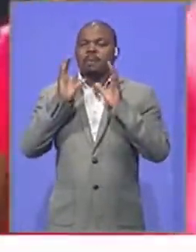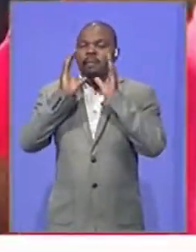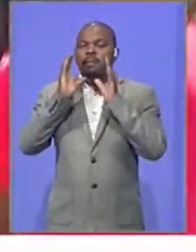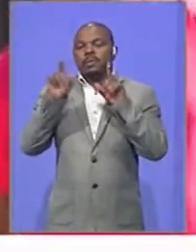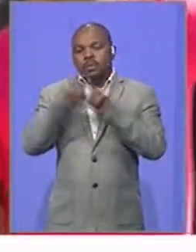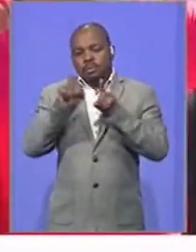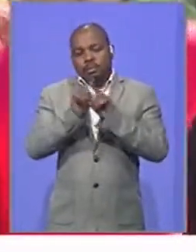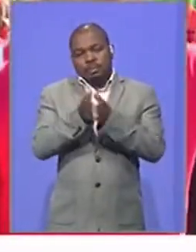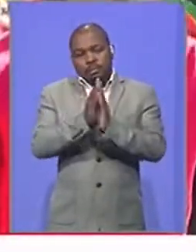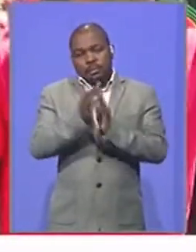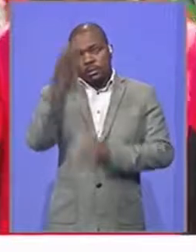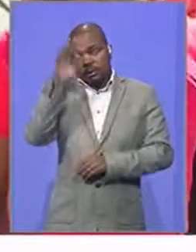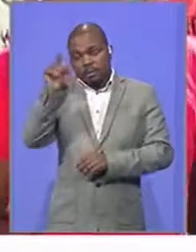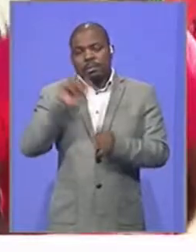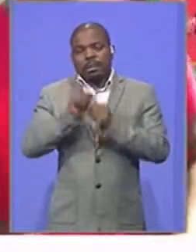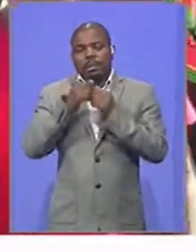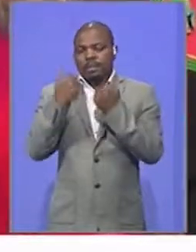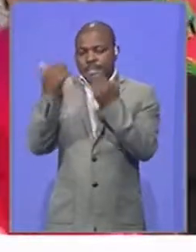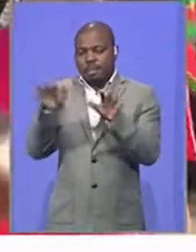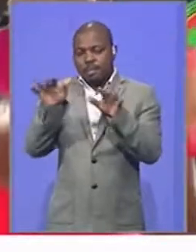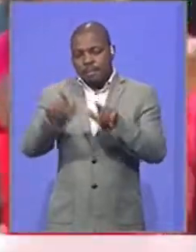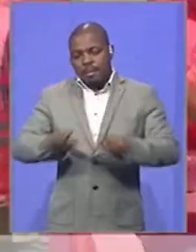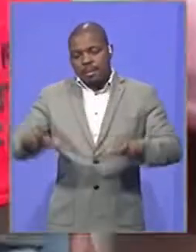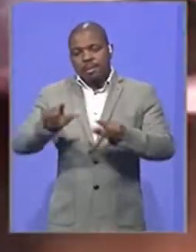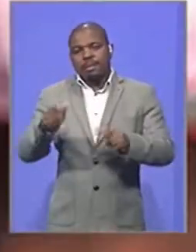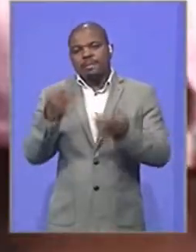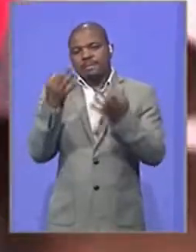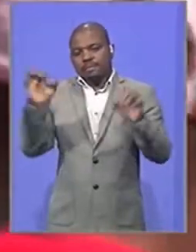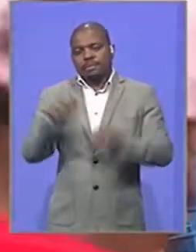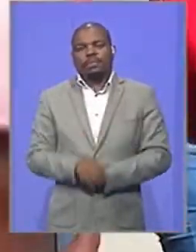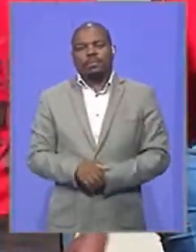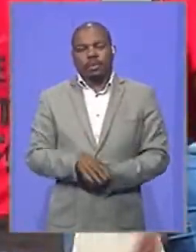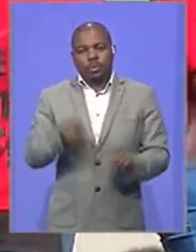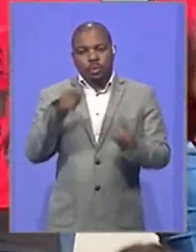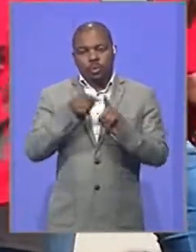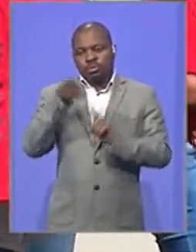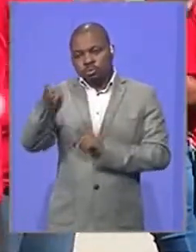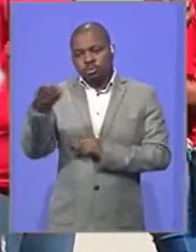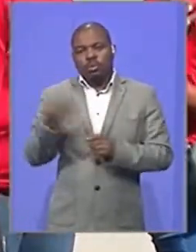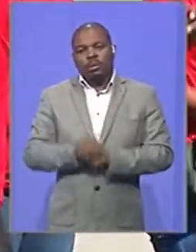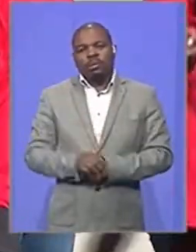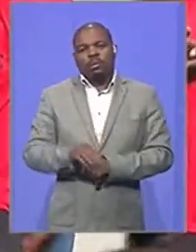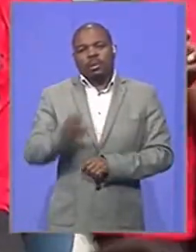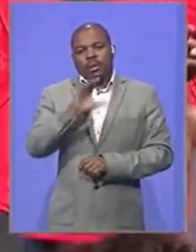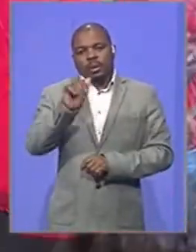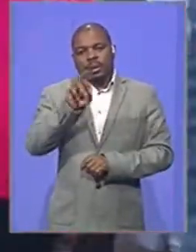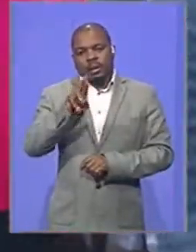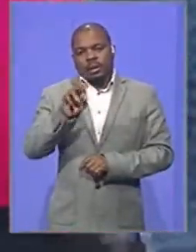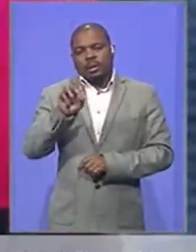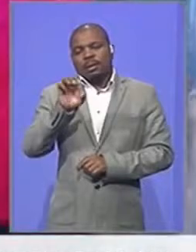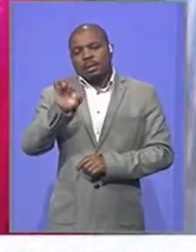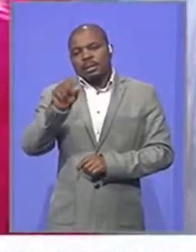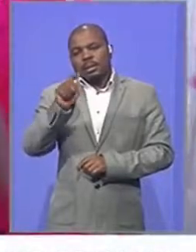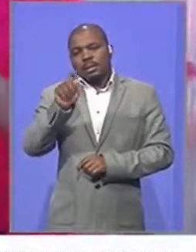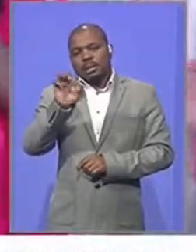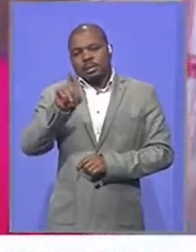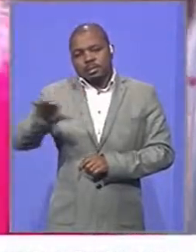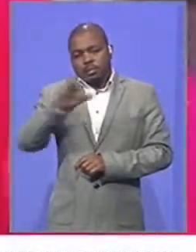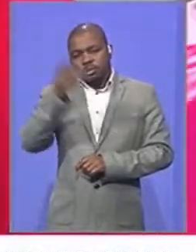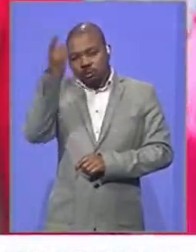o ipileditše go mmušo go fana ka naga ntle le tefo. Malema o a bolela seo ka Clear Estate ka ntlenyana ga Durban moo